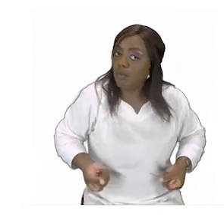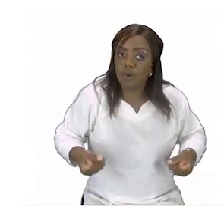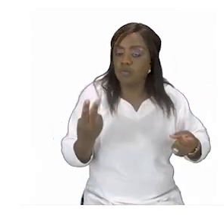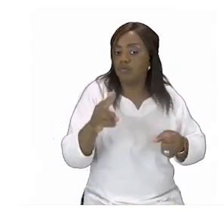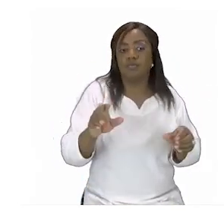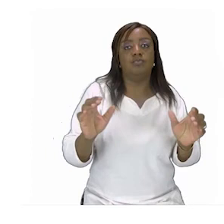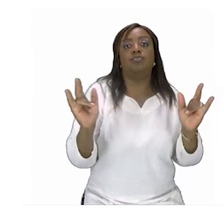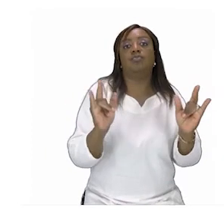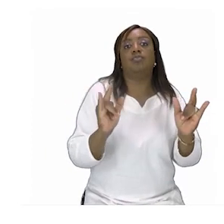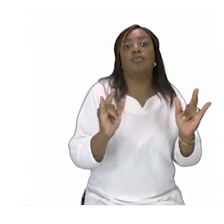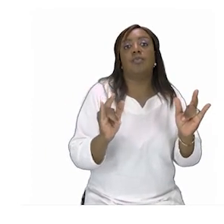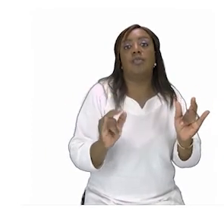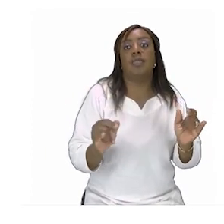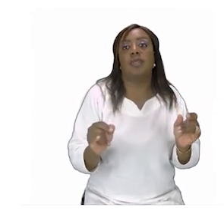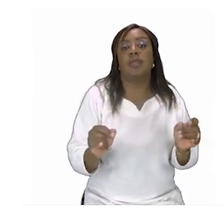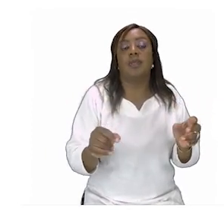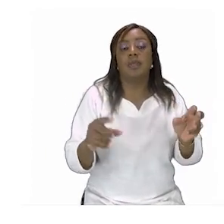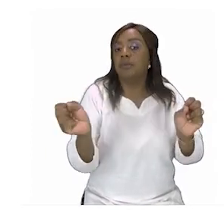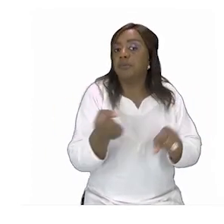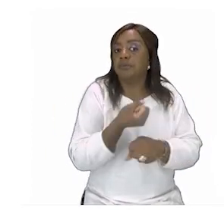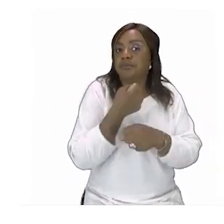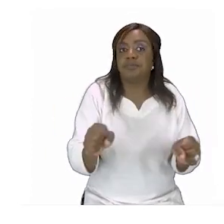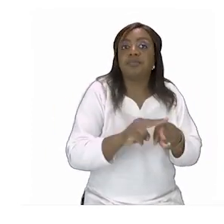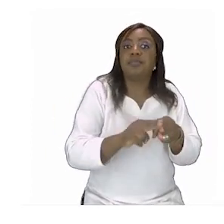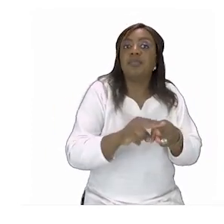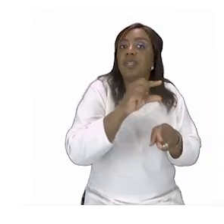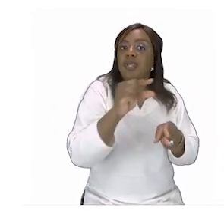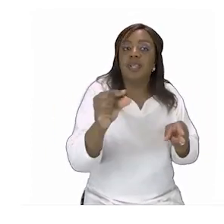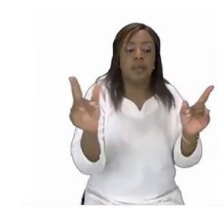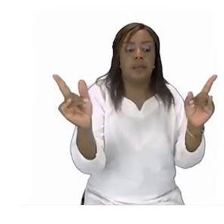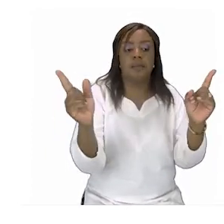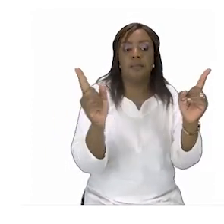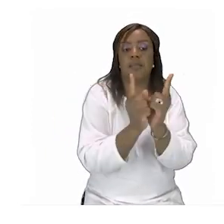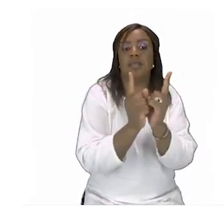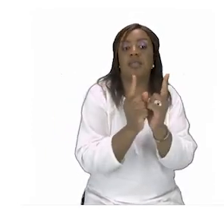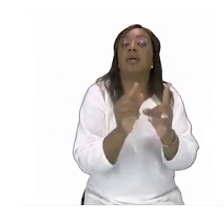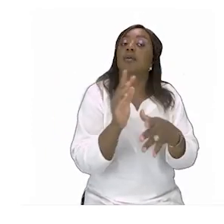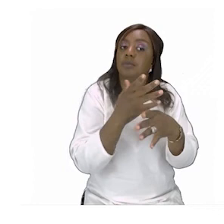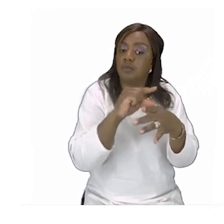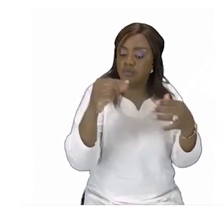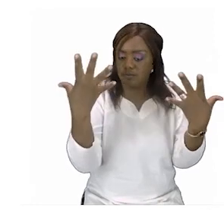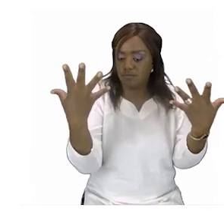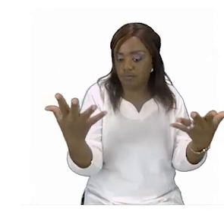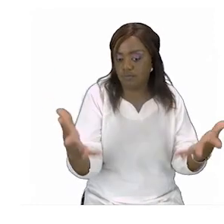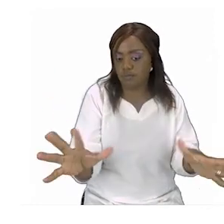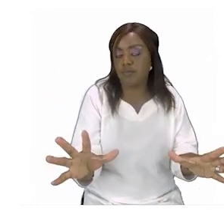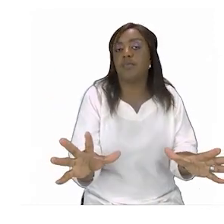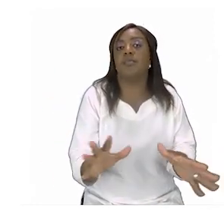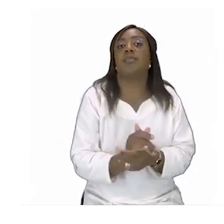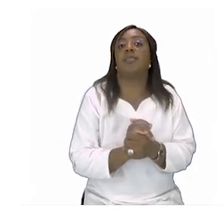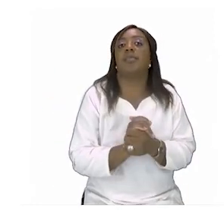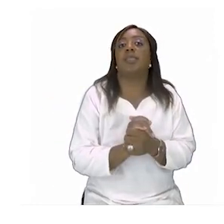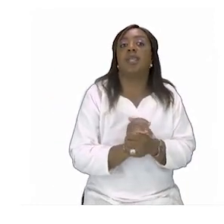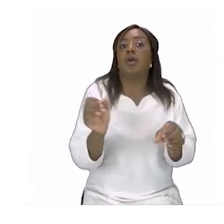word we used. We cannot use the word meets because that was the third word we